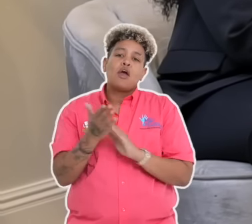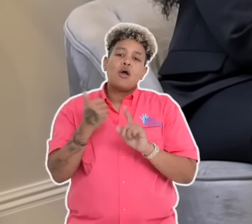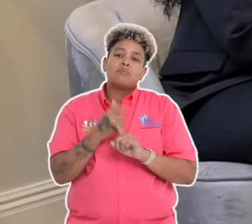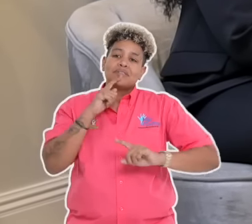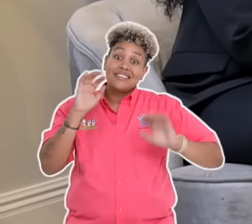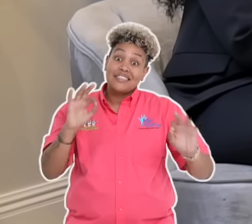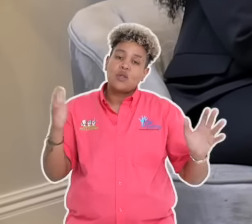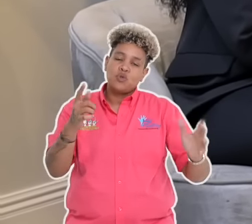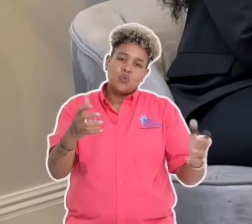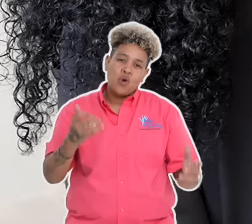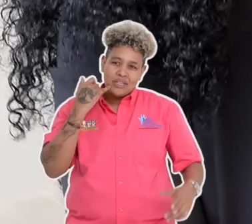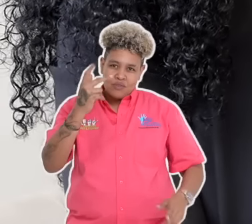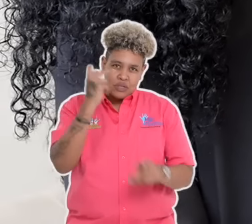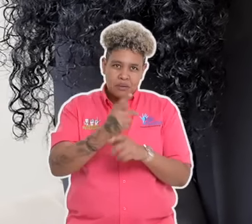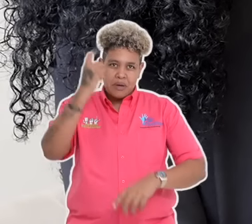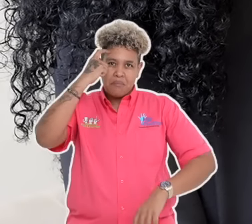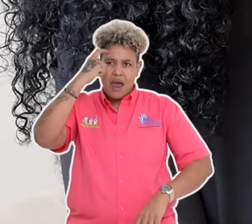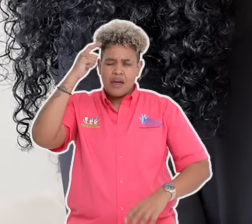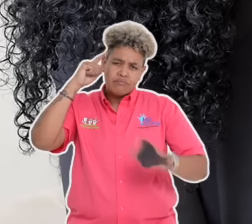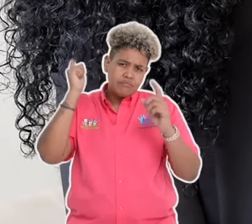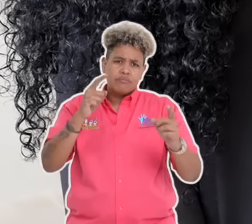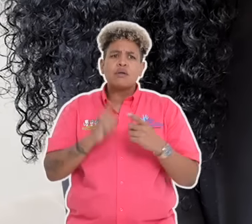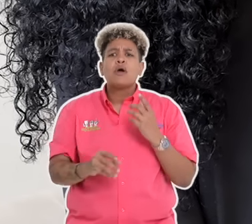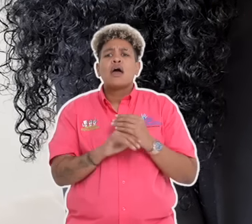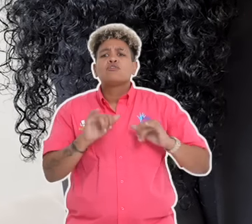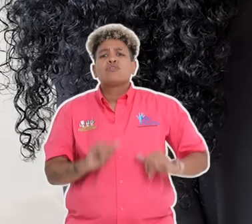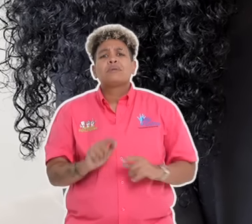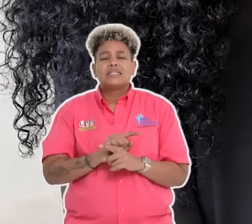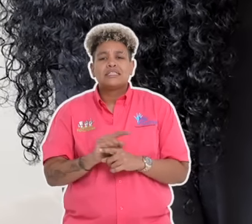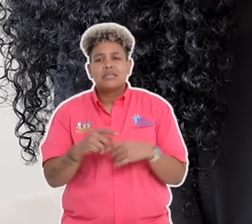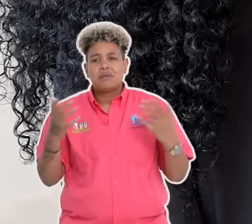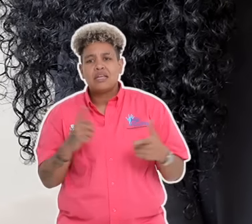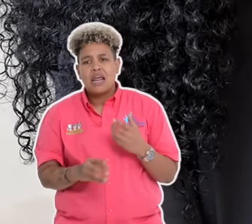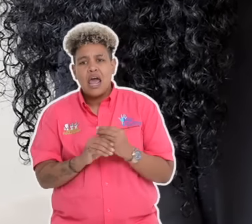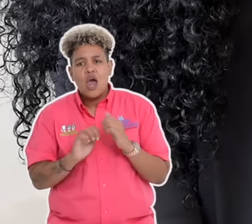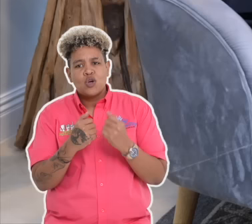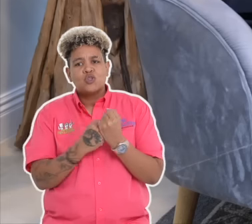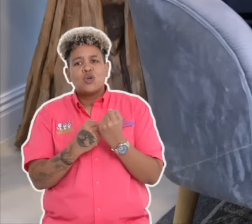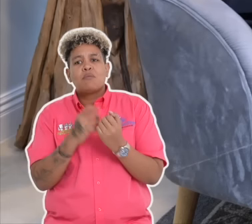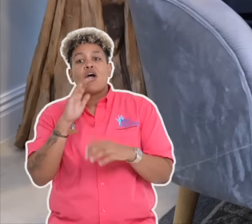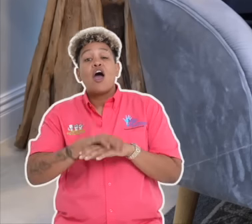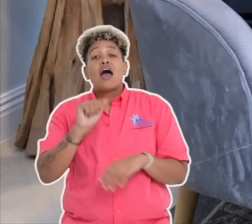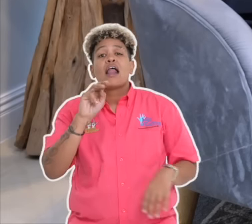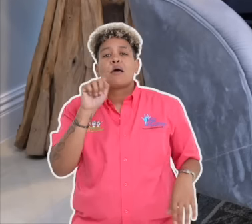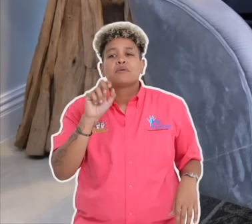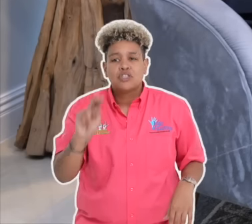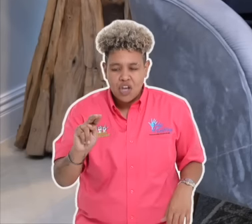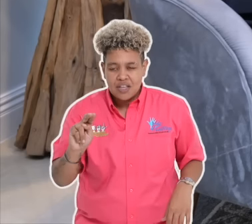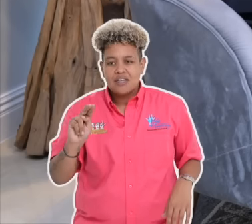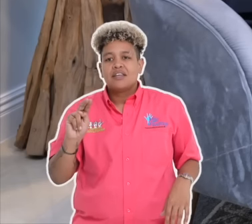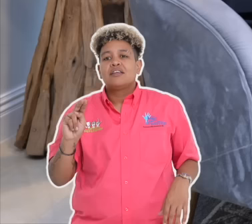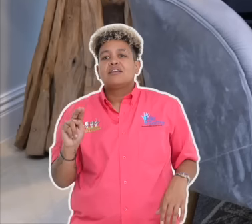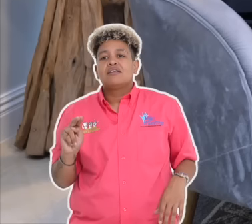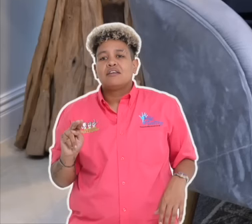become exactly what you want if you keep your blinders on yes. and you remain disciplined. How to support it? It is on Amazon. Yes,